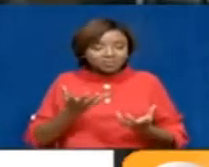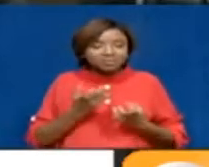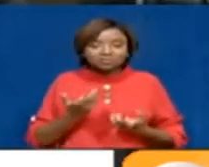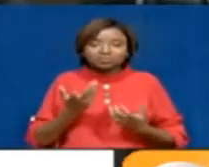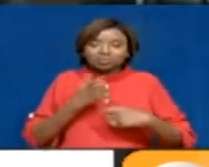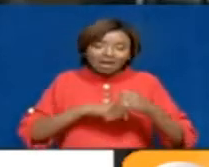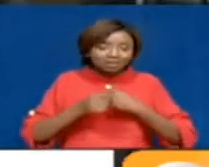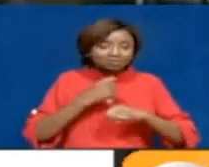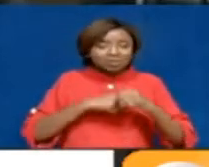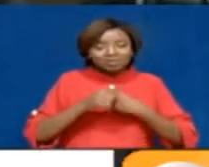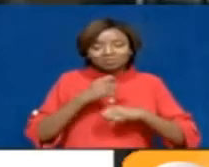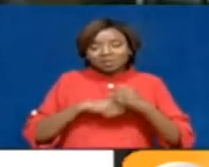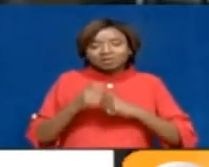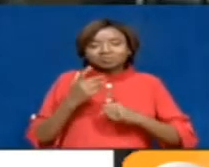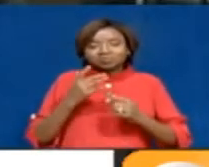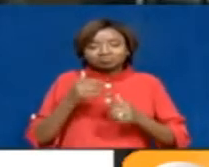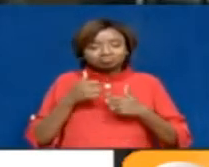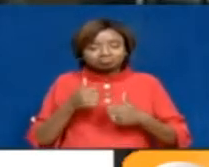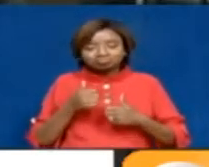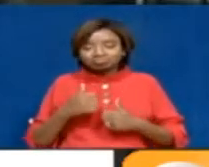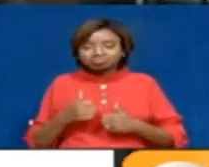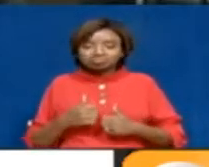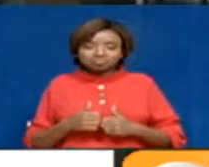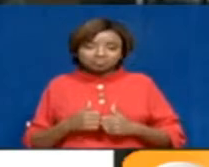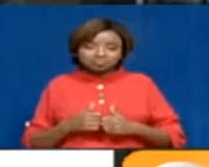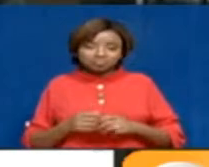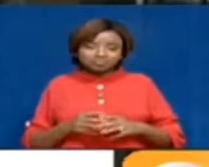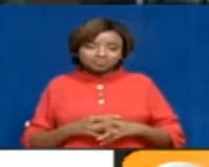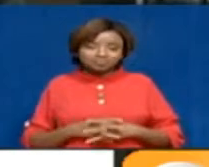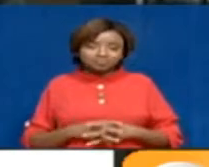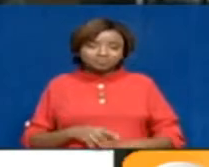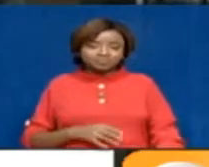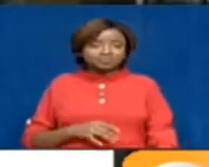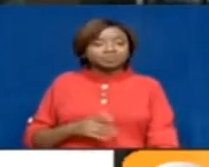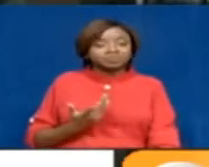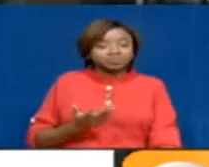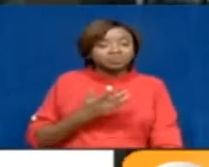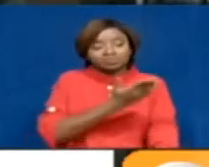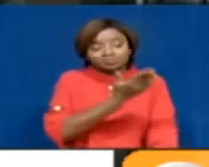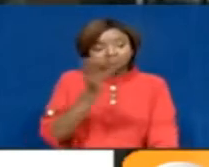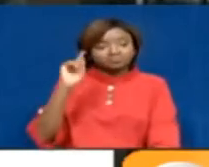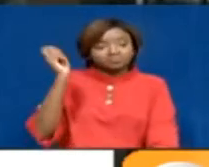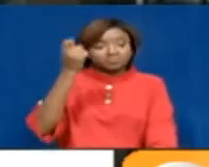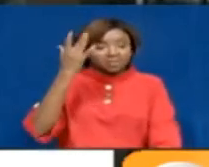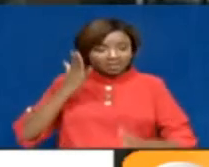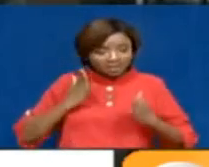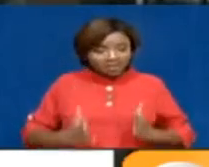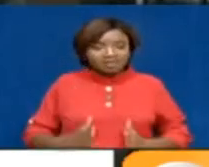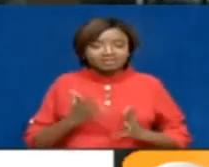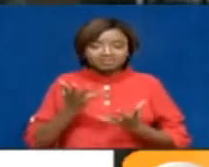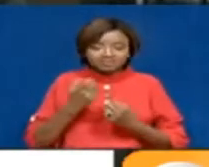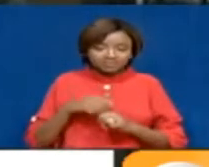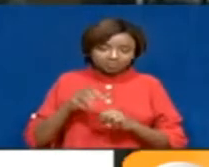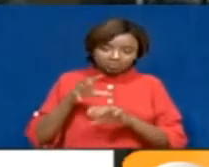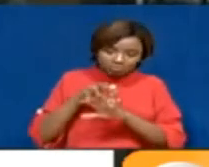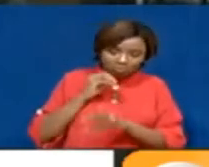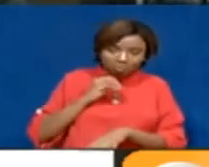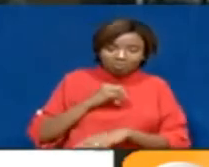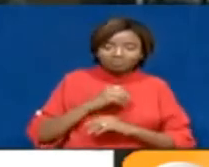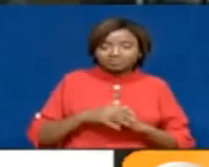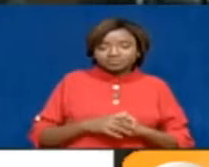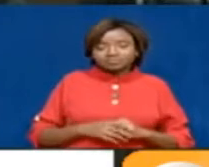surprised that we should do that, and that is the surprising thing, that Kenyans or even the Christians should find that